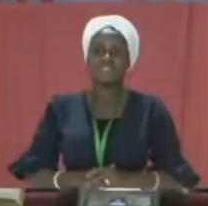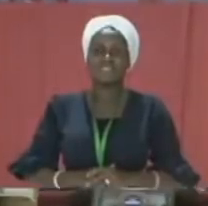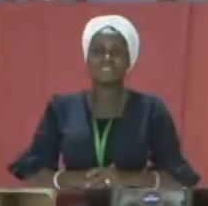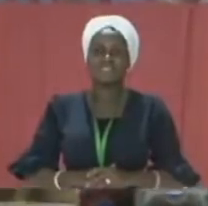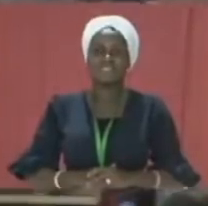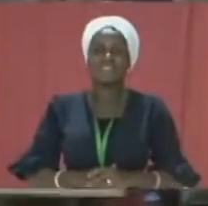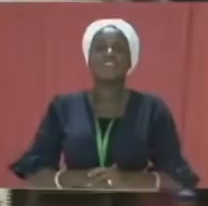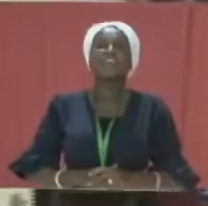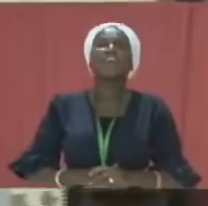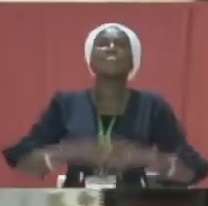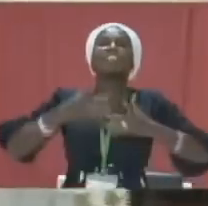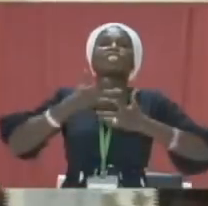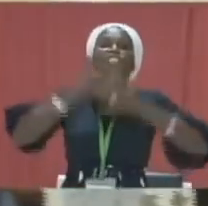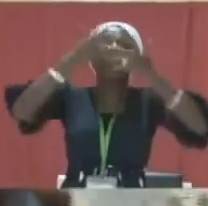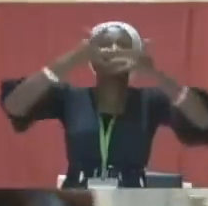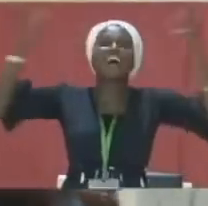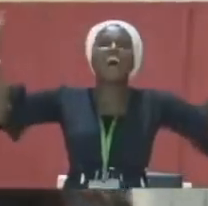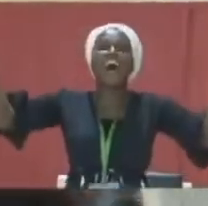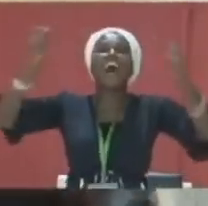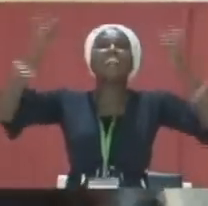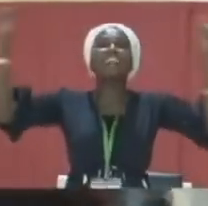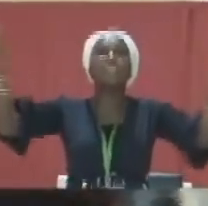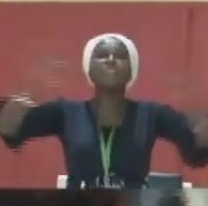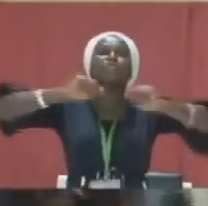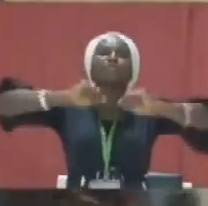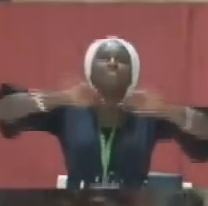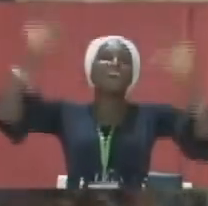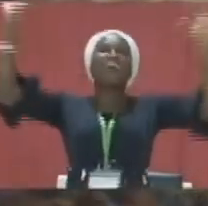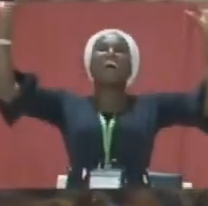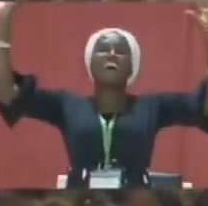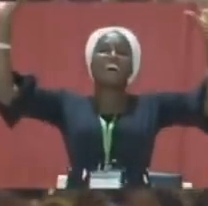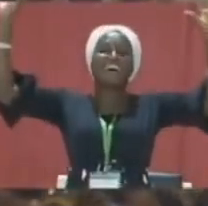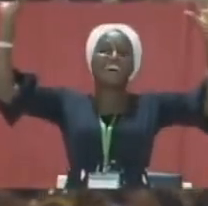One more time, shout hallelujah.